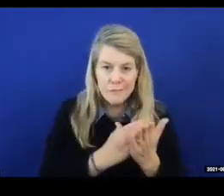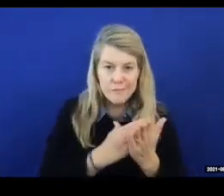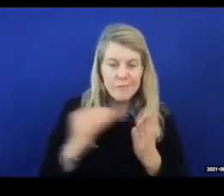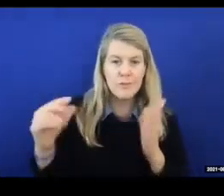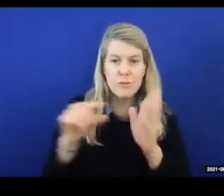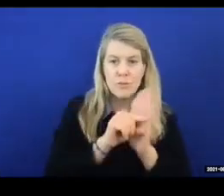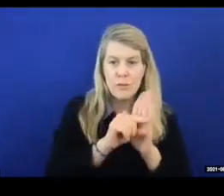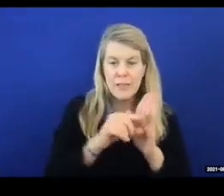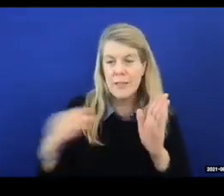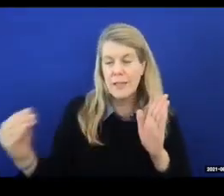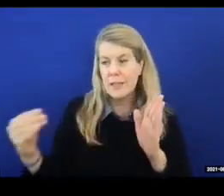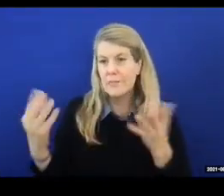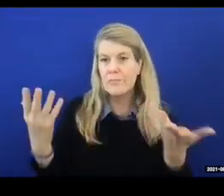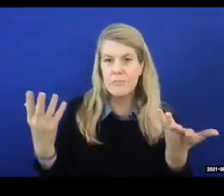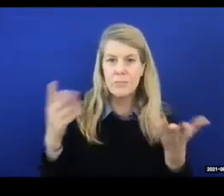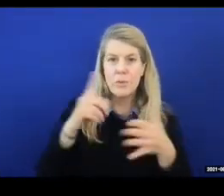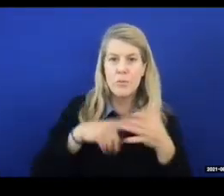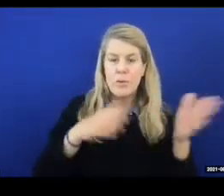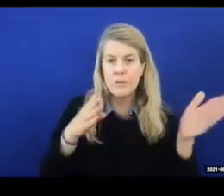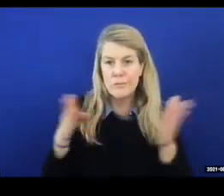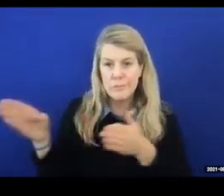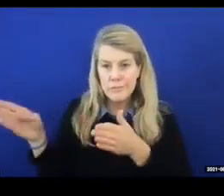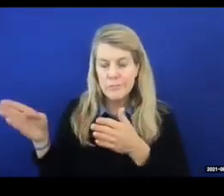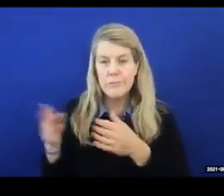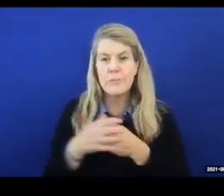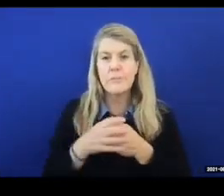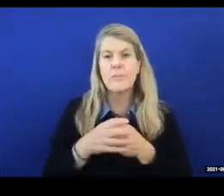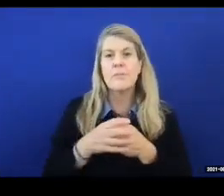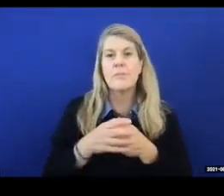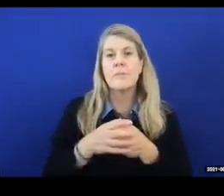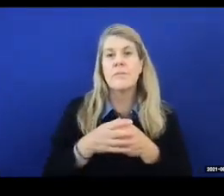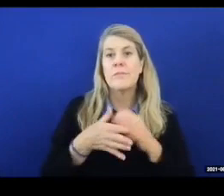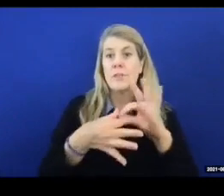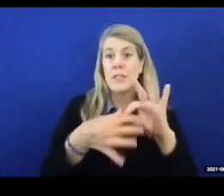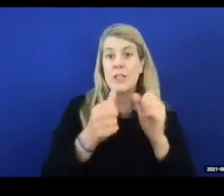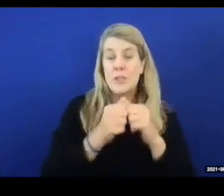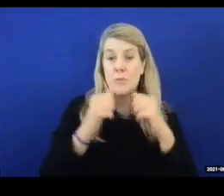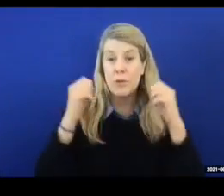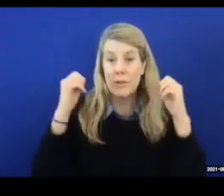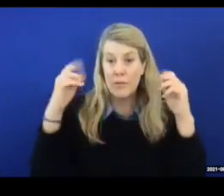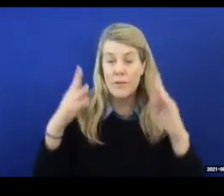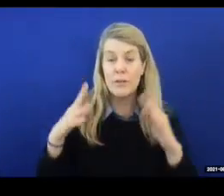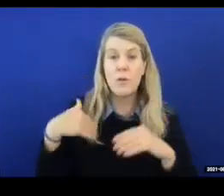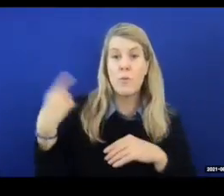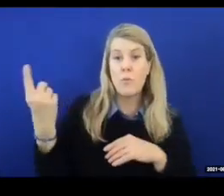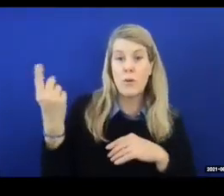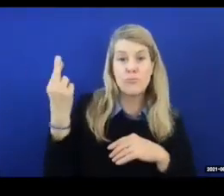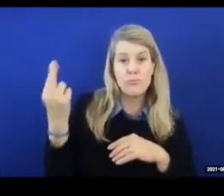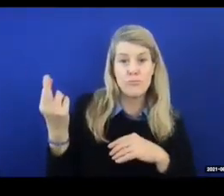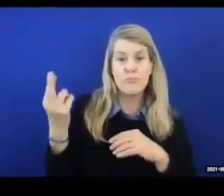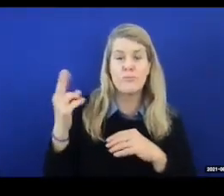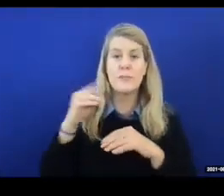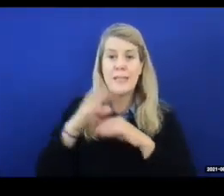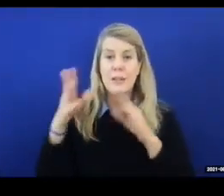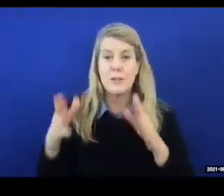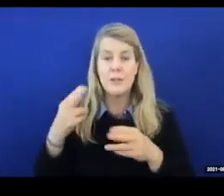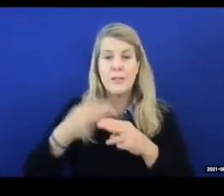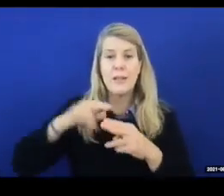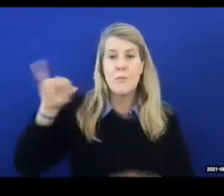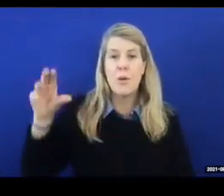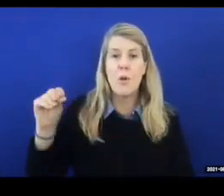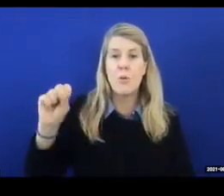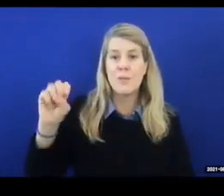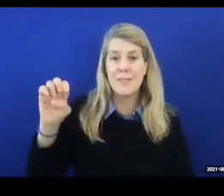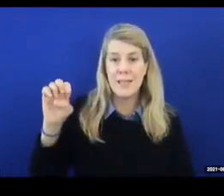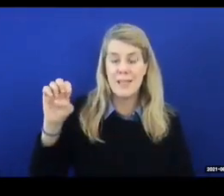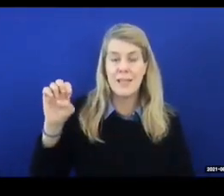your grading or the relation with the professors. I had a close counselor. His name is Jose.